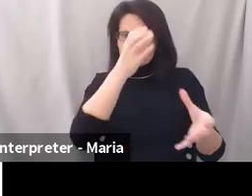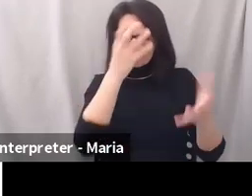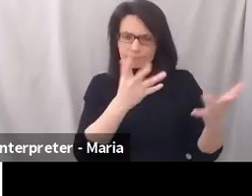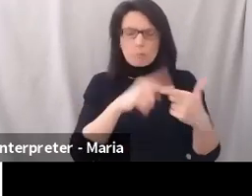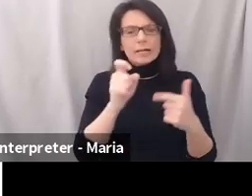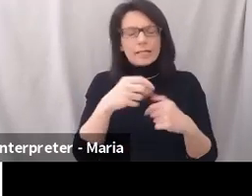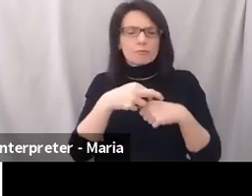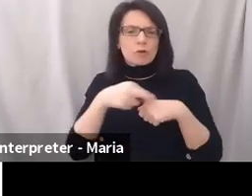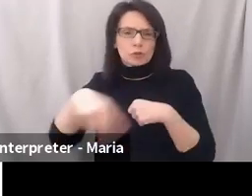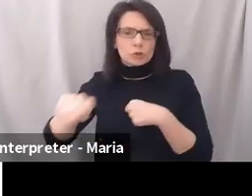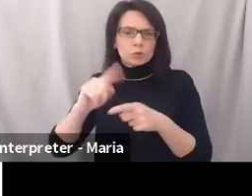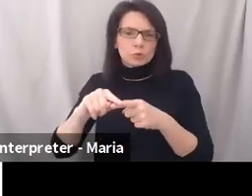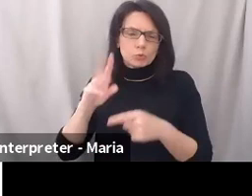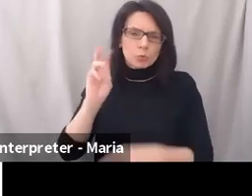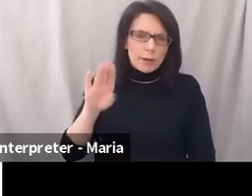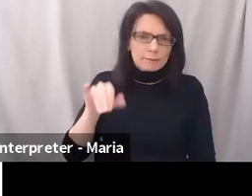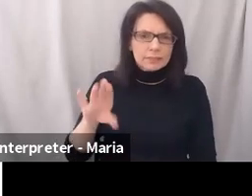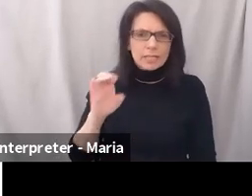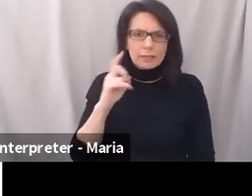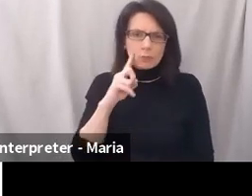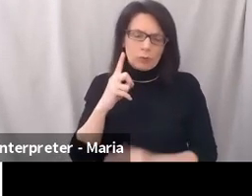places to read more about this.